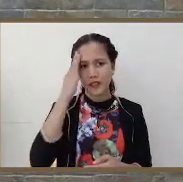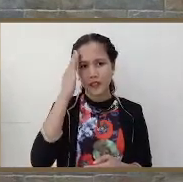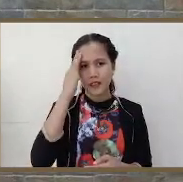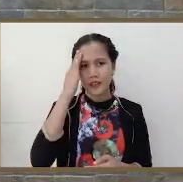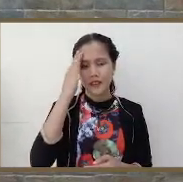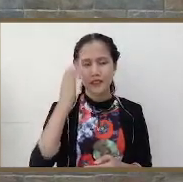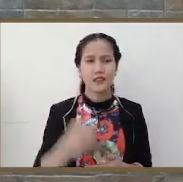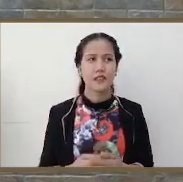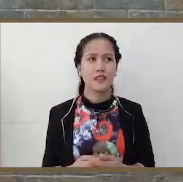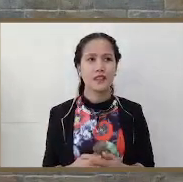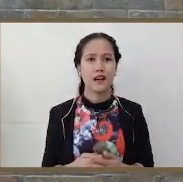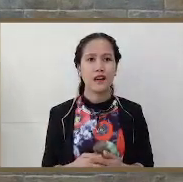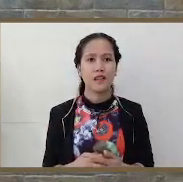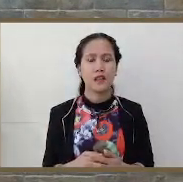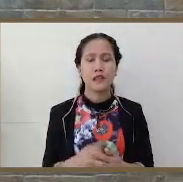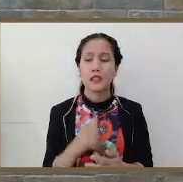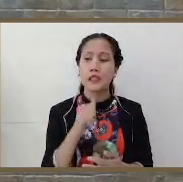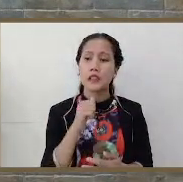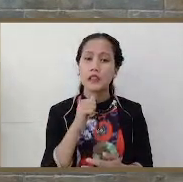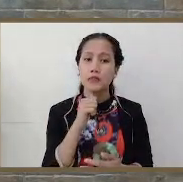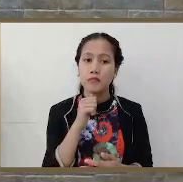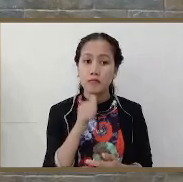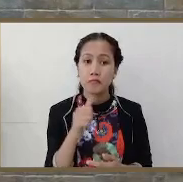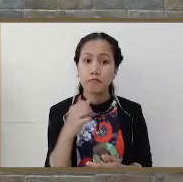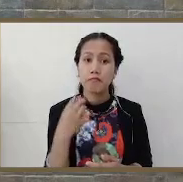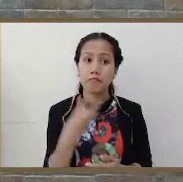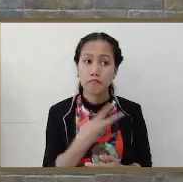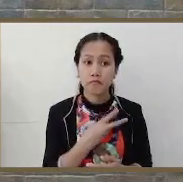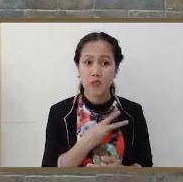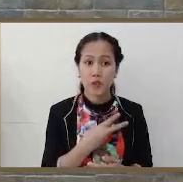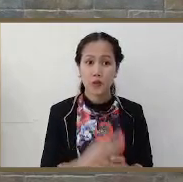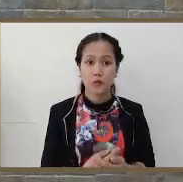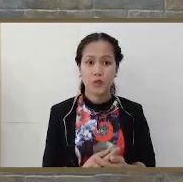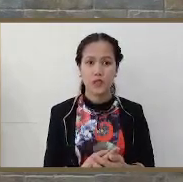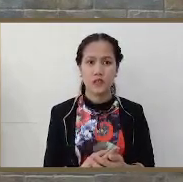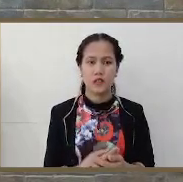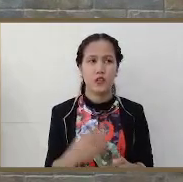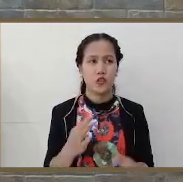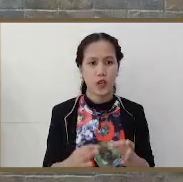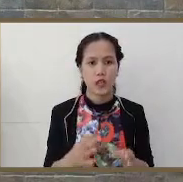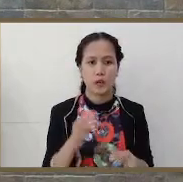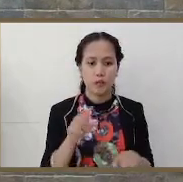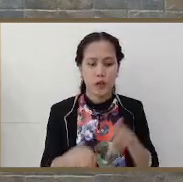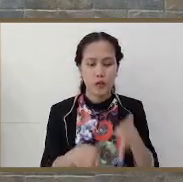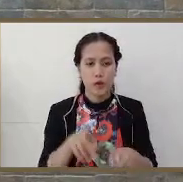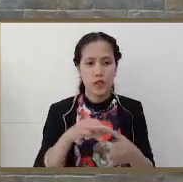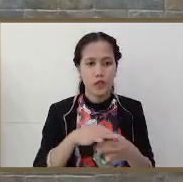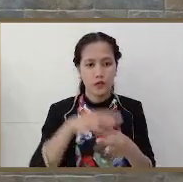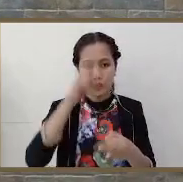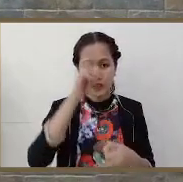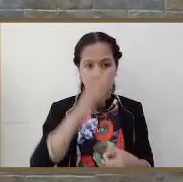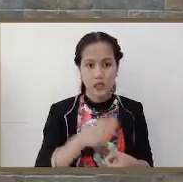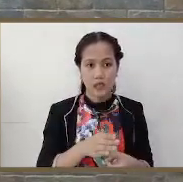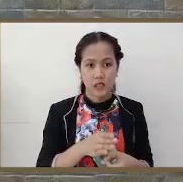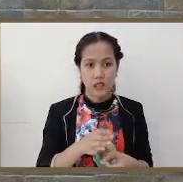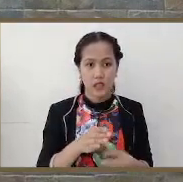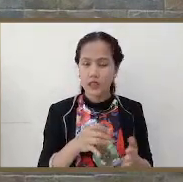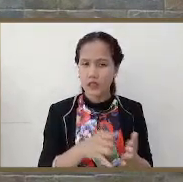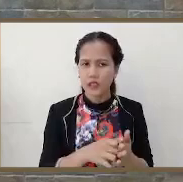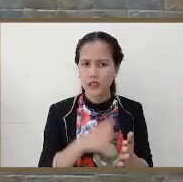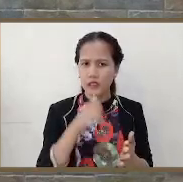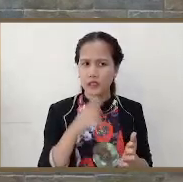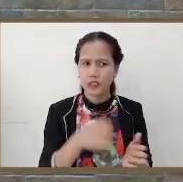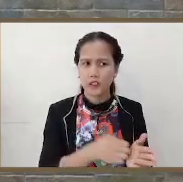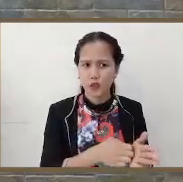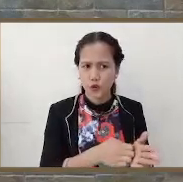Hindi po natin pwedeng ma-accuse ang people, ang tao ng Diyos. These people of God, we can never excuse na